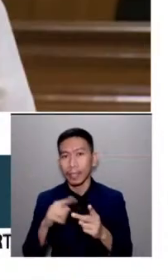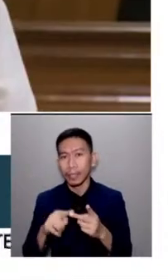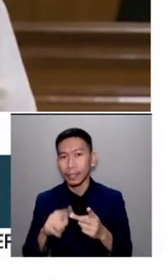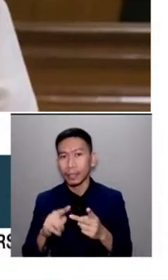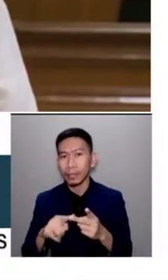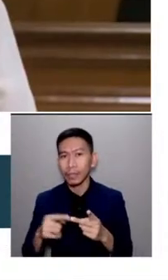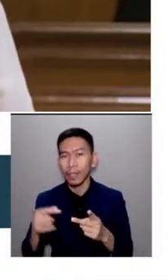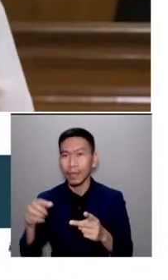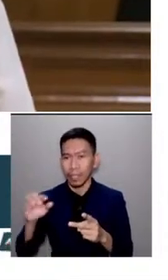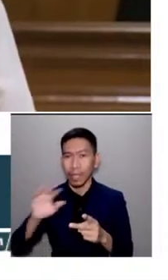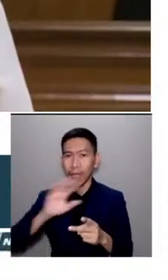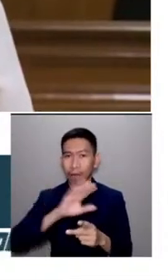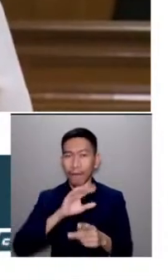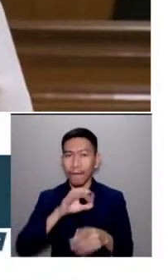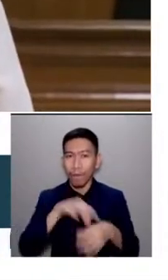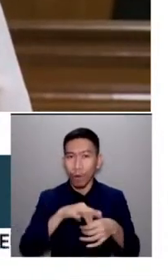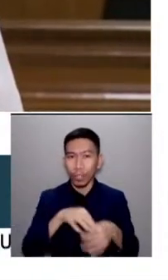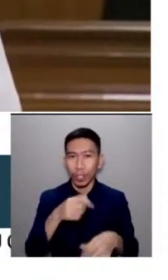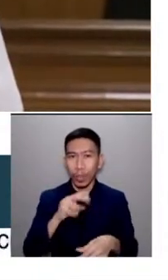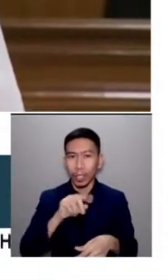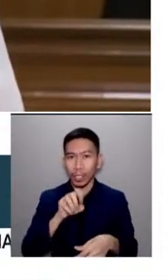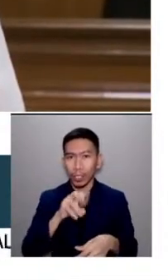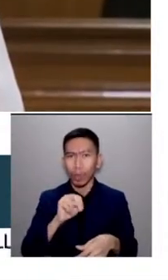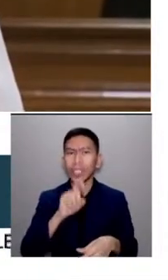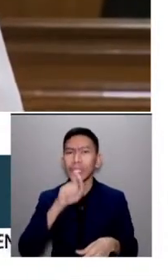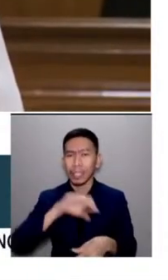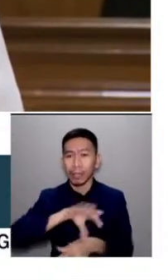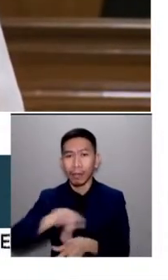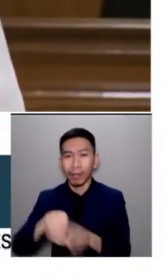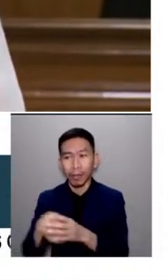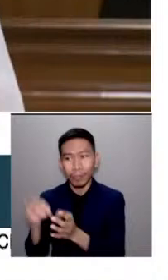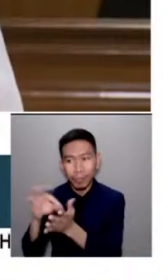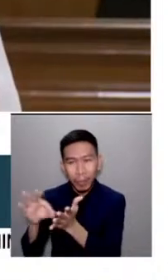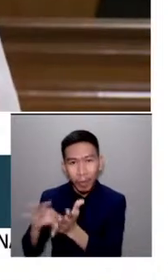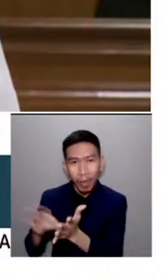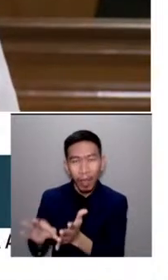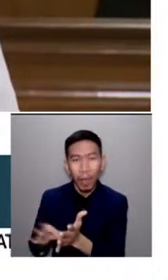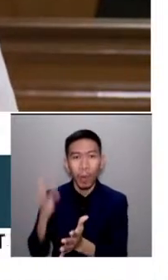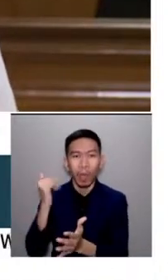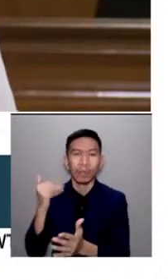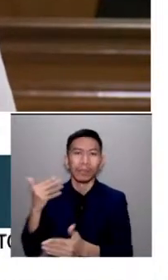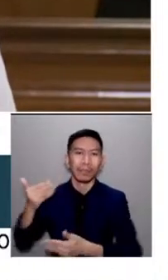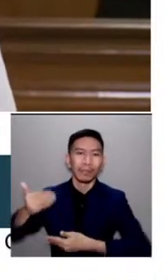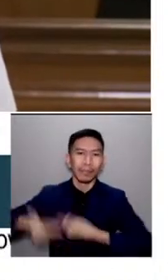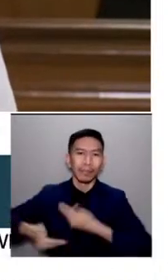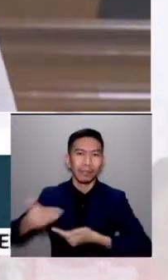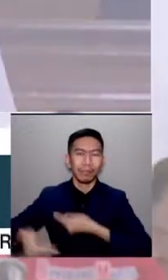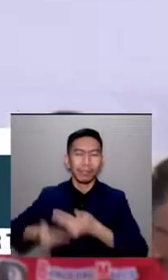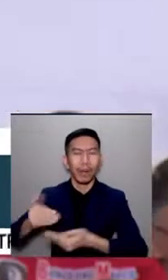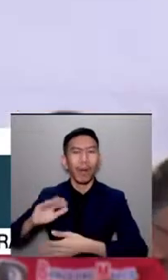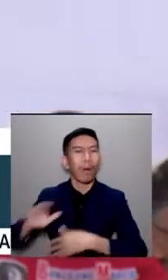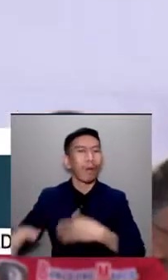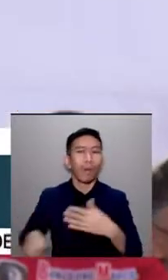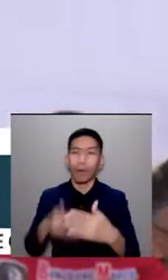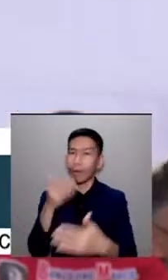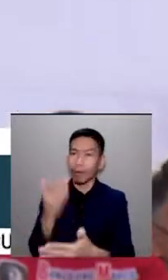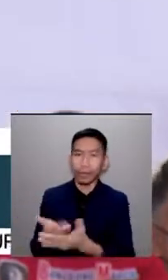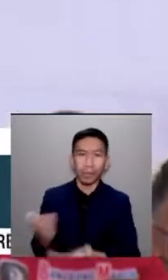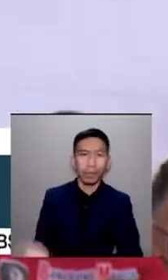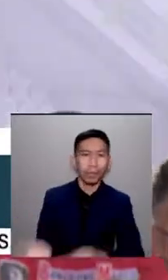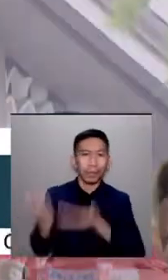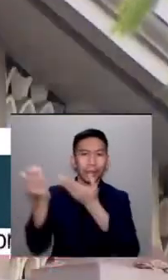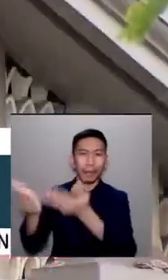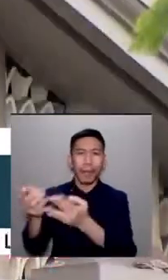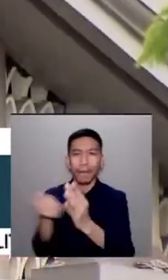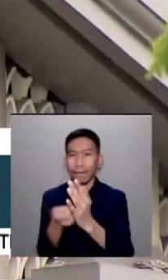kasi bahagi ng due process at pagrespeto sa prosesong pinagdaanan namin bilang mga petitioners tulad ng Akbayan at kahit mismo yung kapwa ni